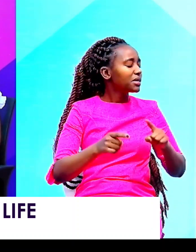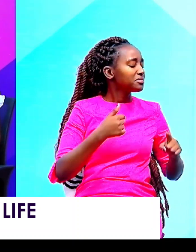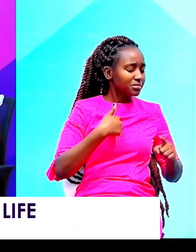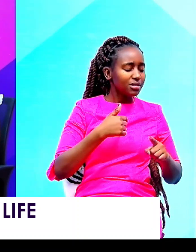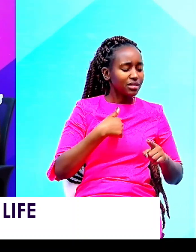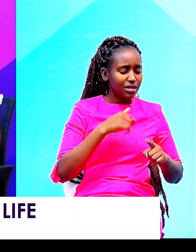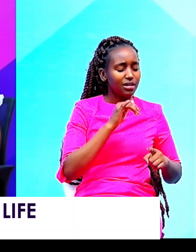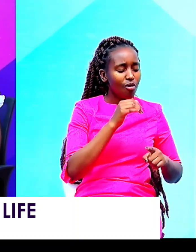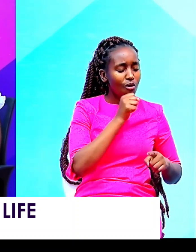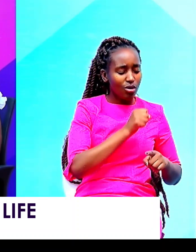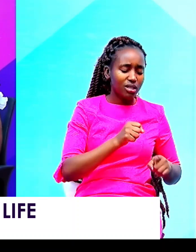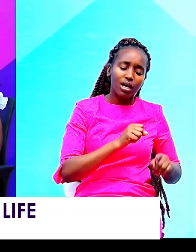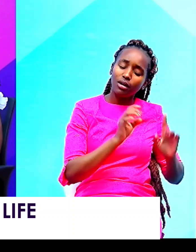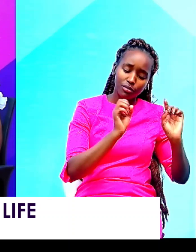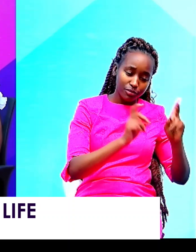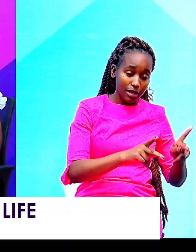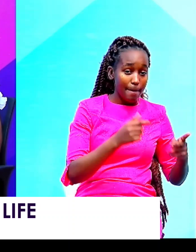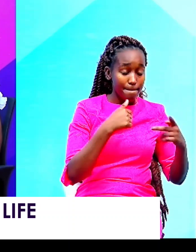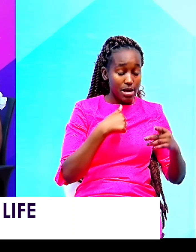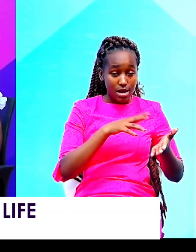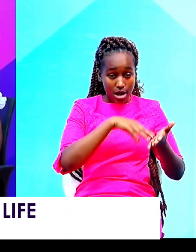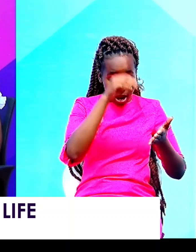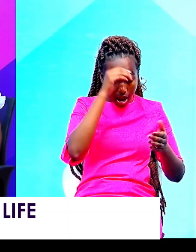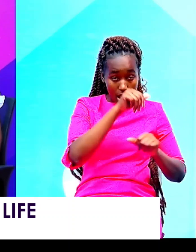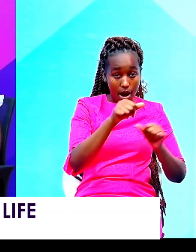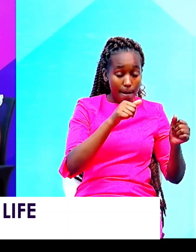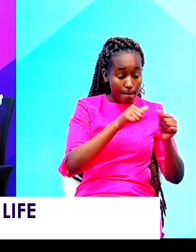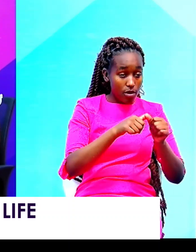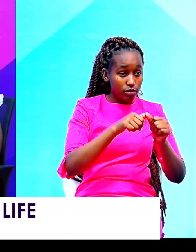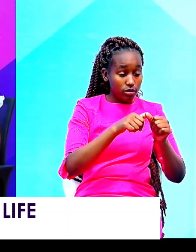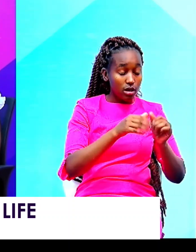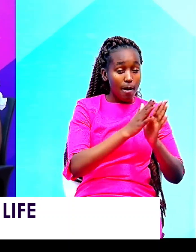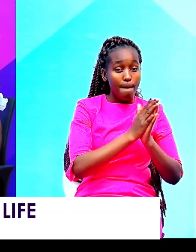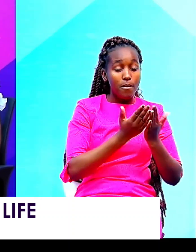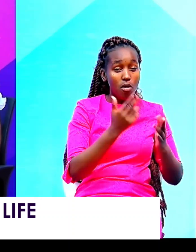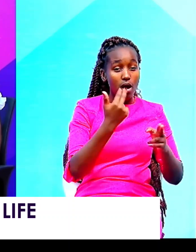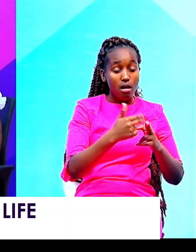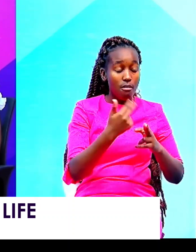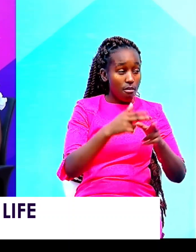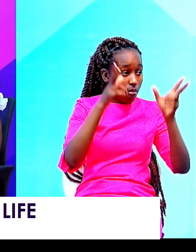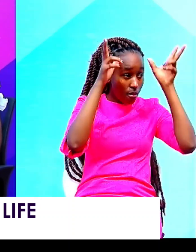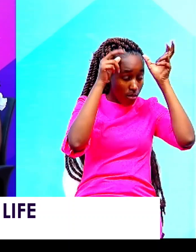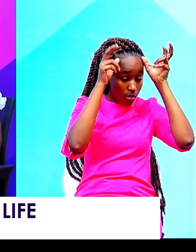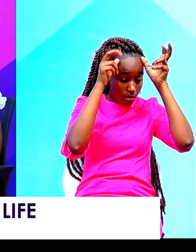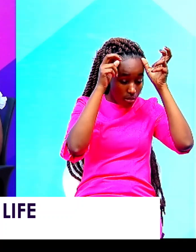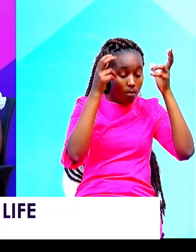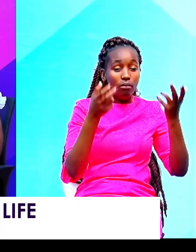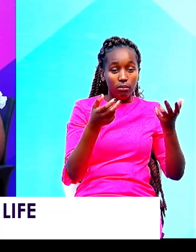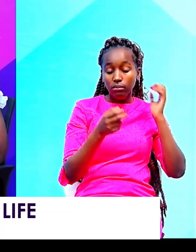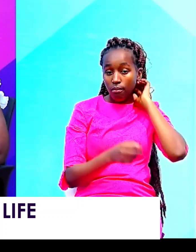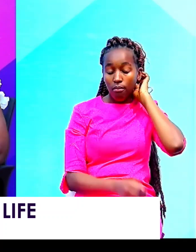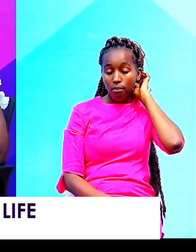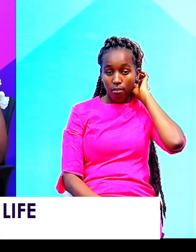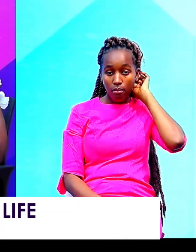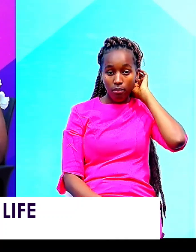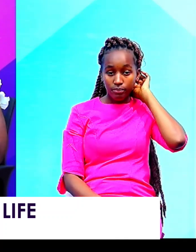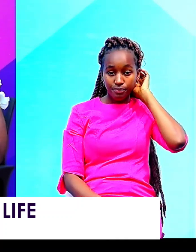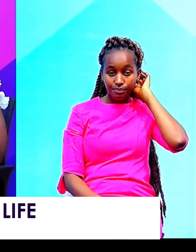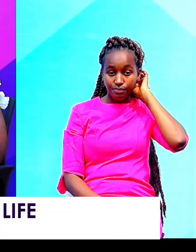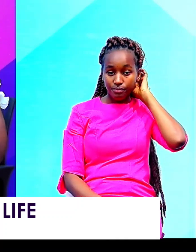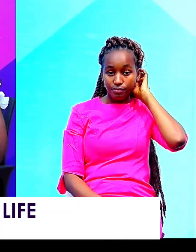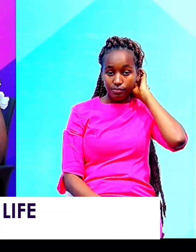Mashetani, Kisima cha Giningi. I heard of them. I read some. Yeah, I just read. This resonates with so